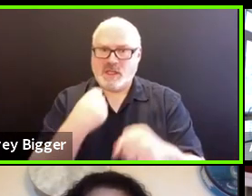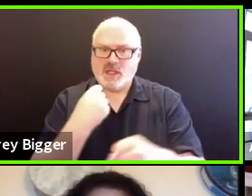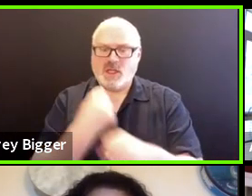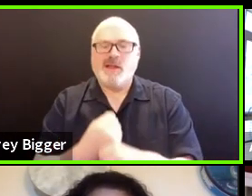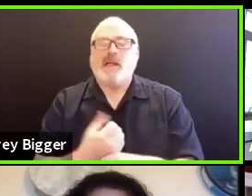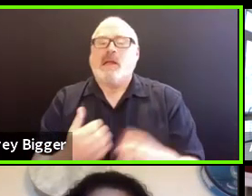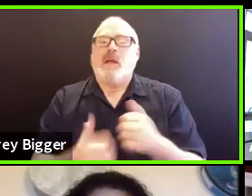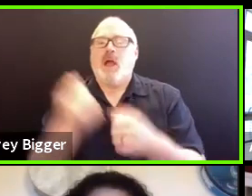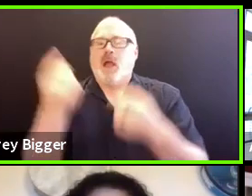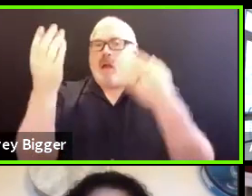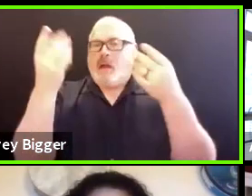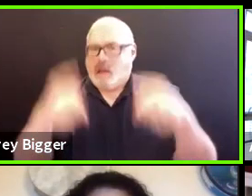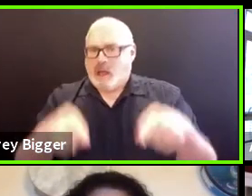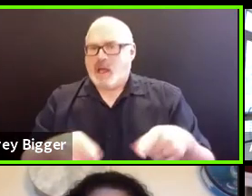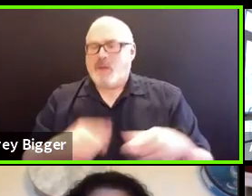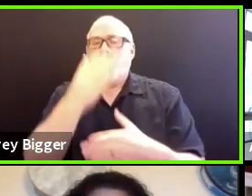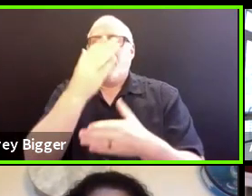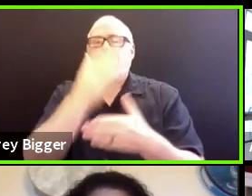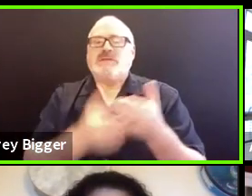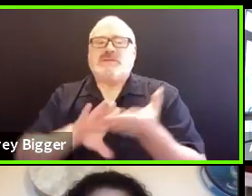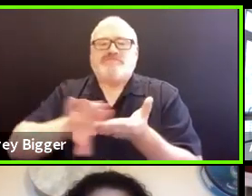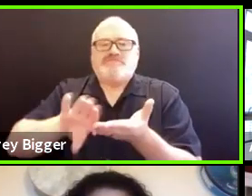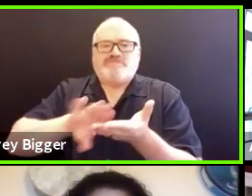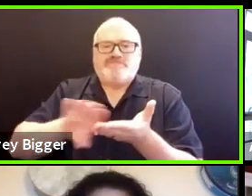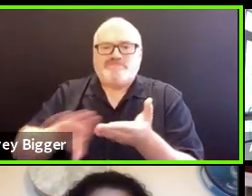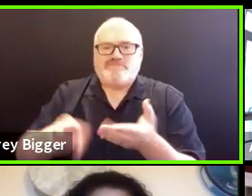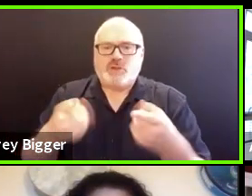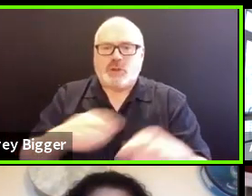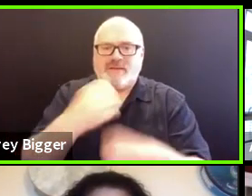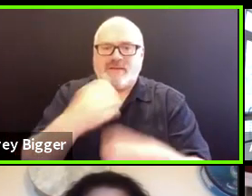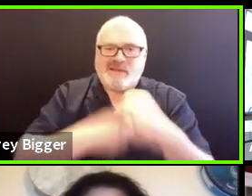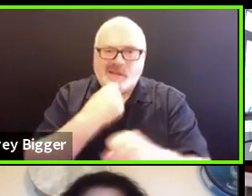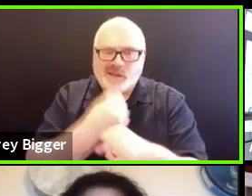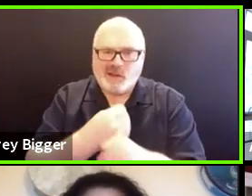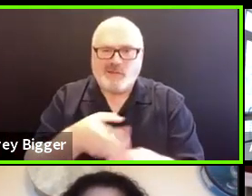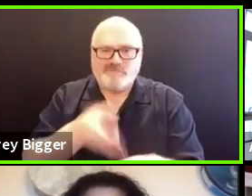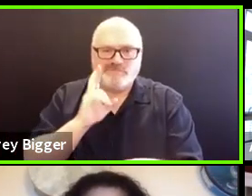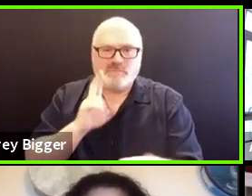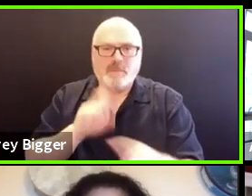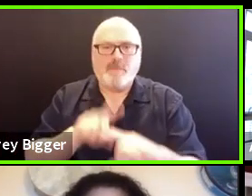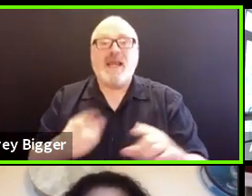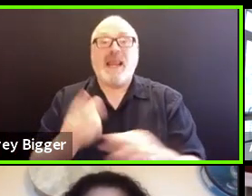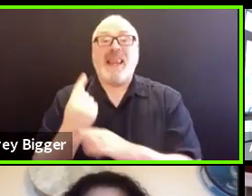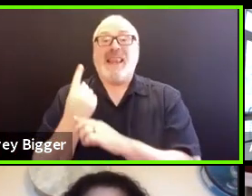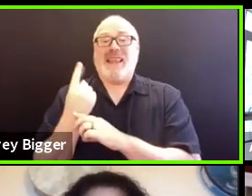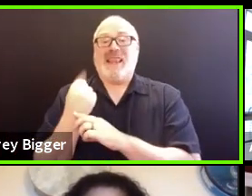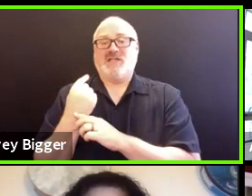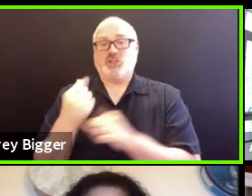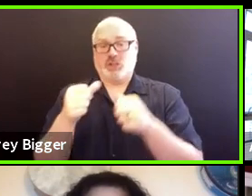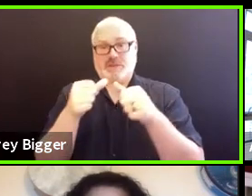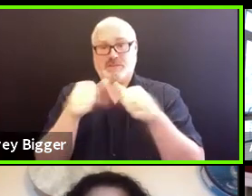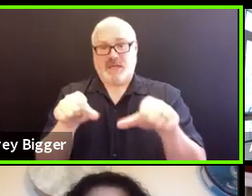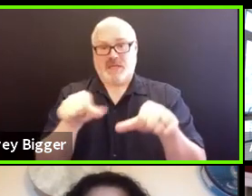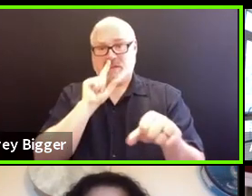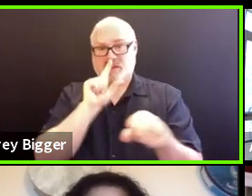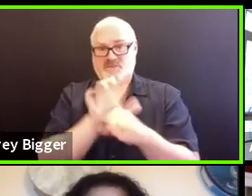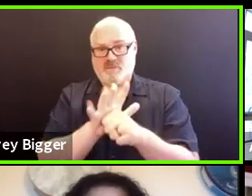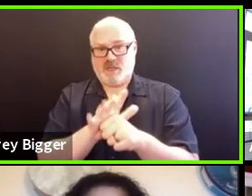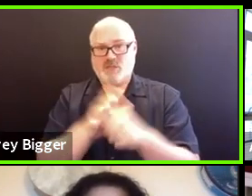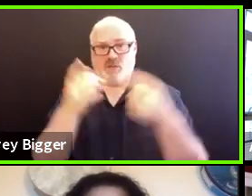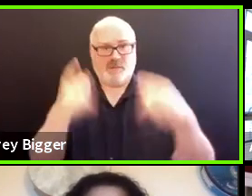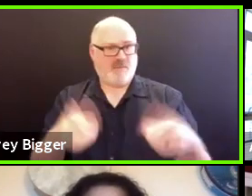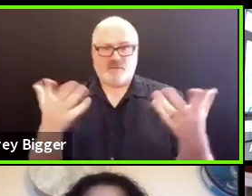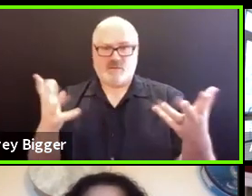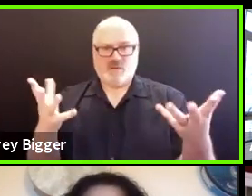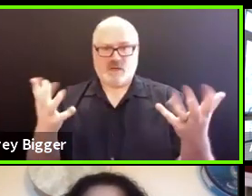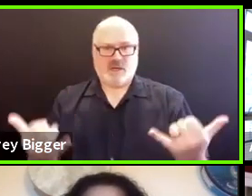mean, there is certainly some attrition throughout the year, but last year, most of the deposits and confirmations would be done by now.